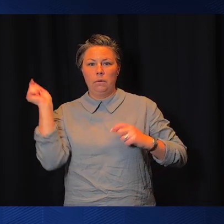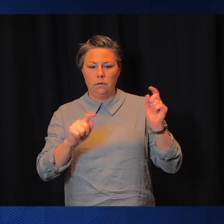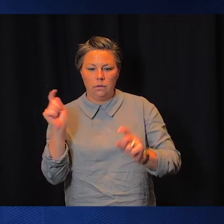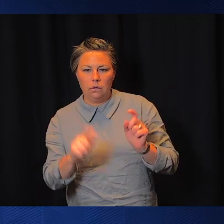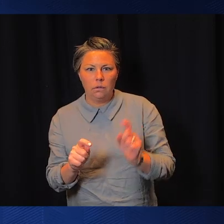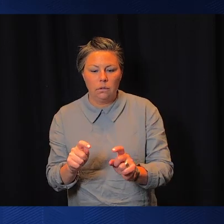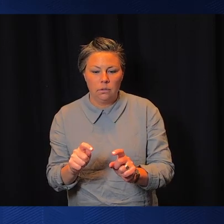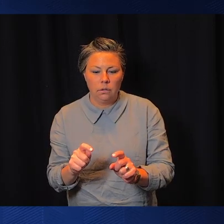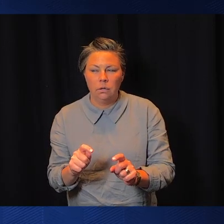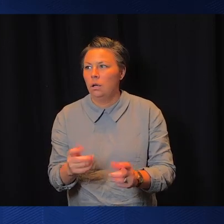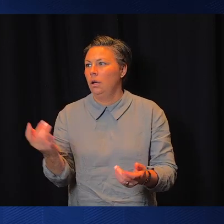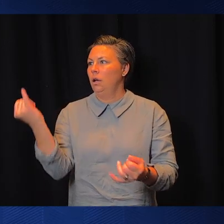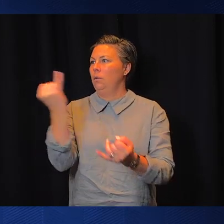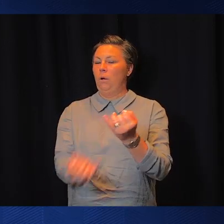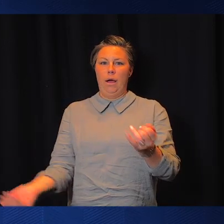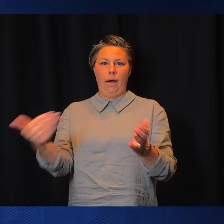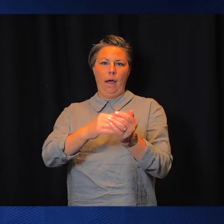COVID decided to come along too.